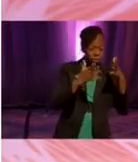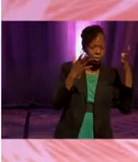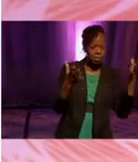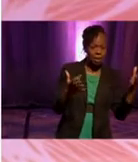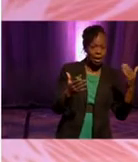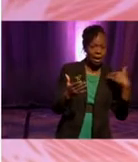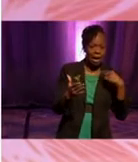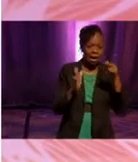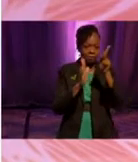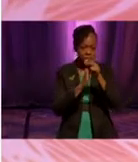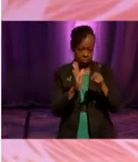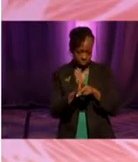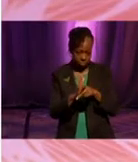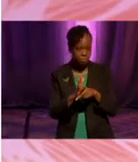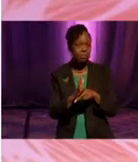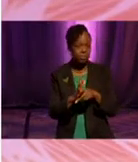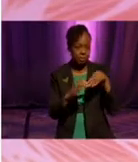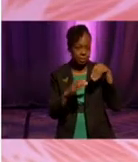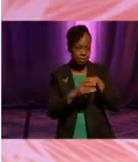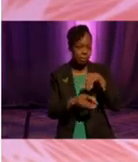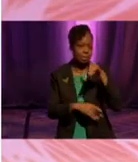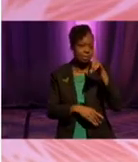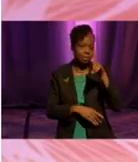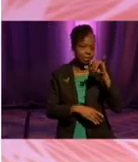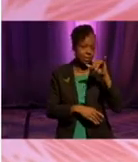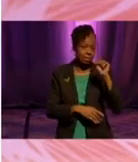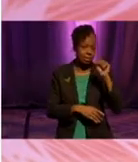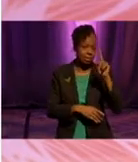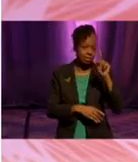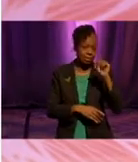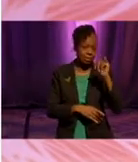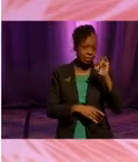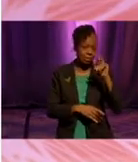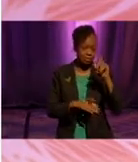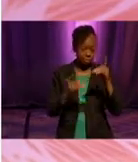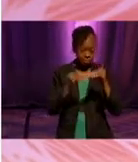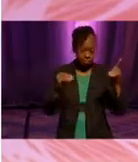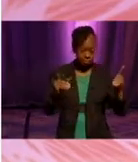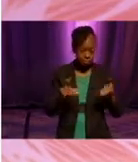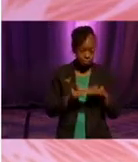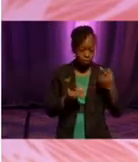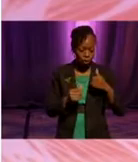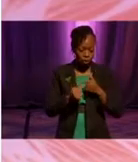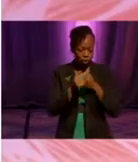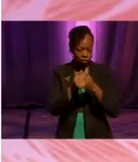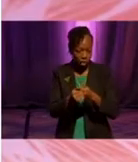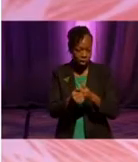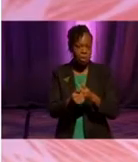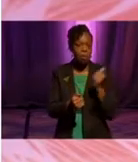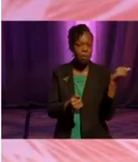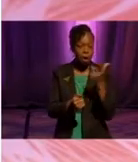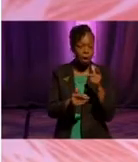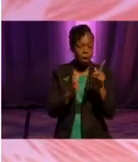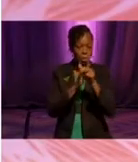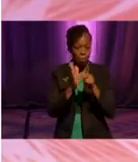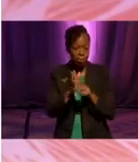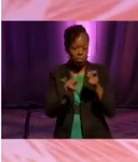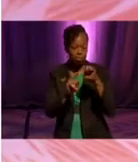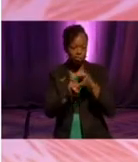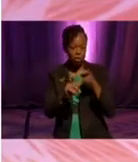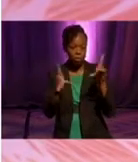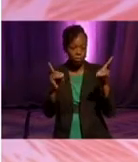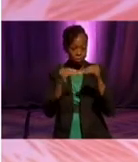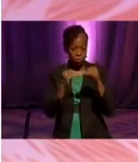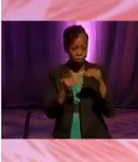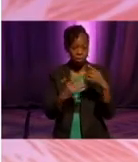have a policy in the district. Certainly we follow a health in all policies that the Department of Health makes